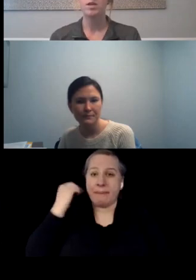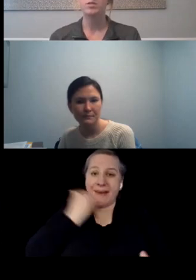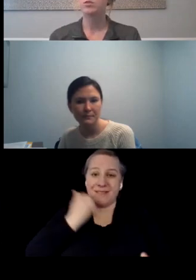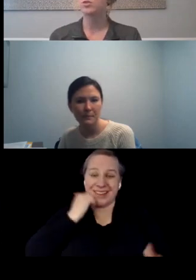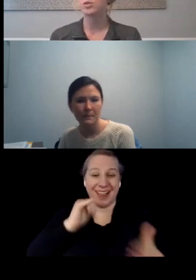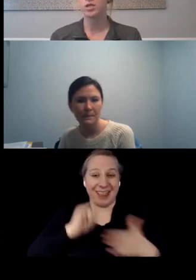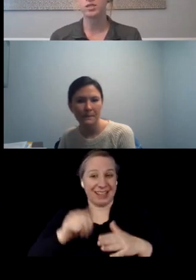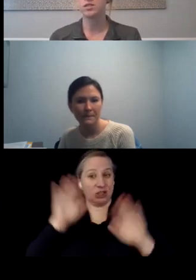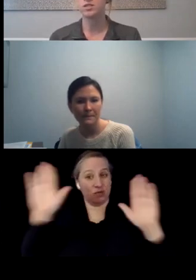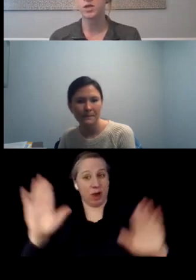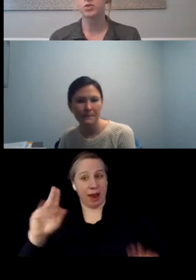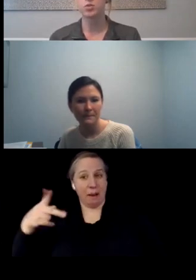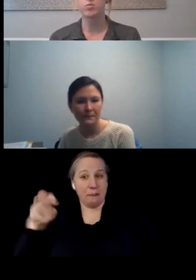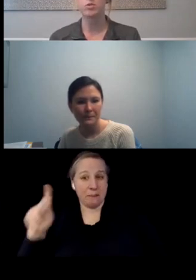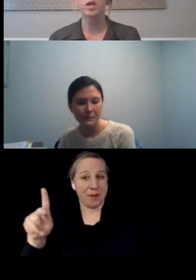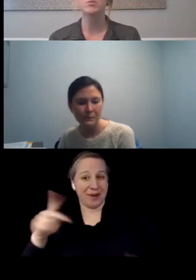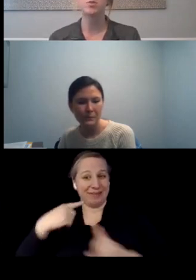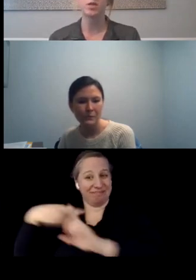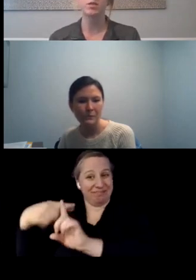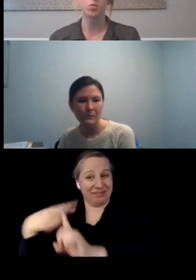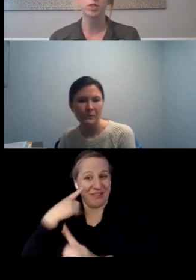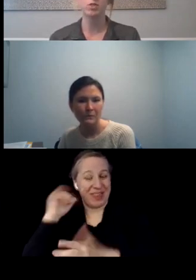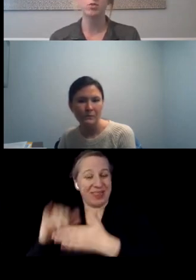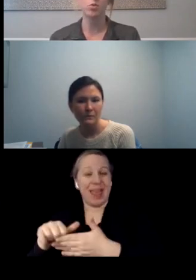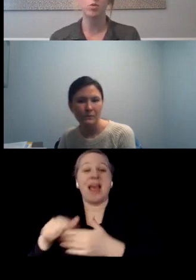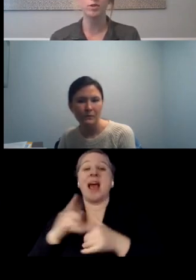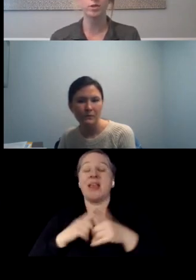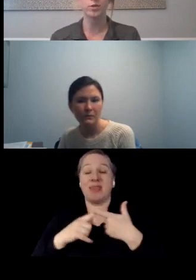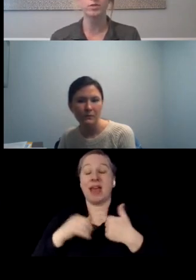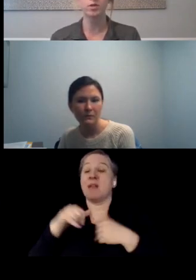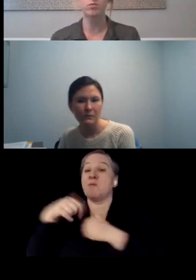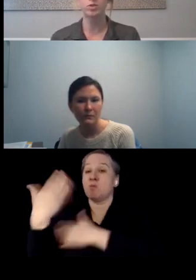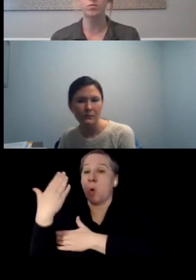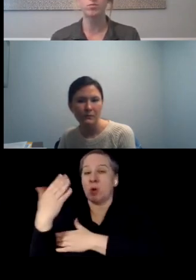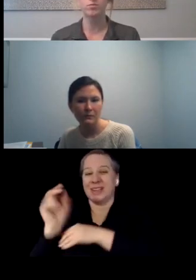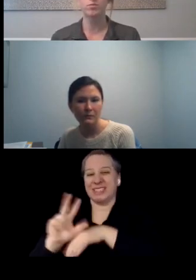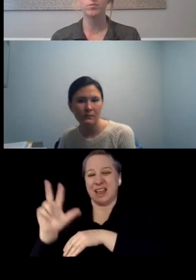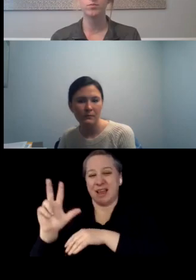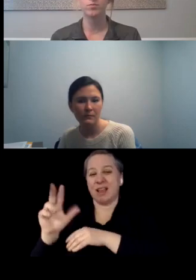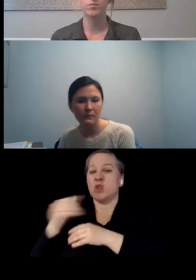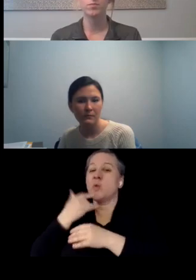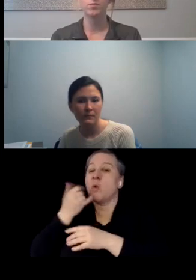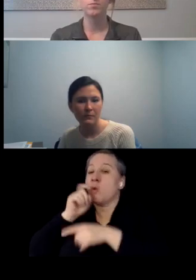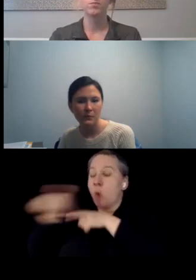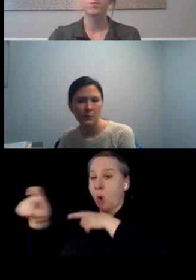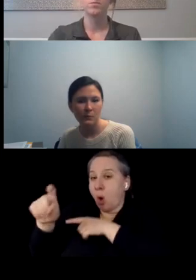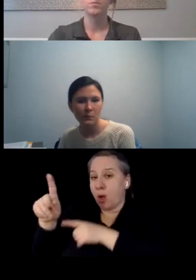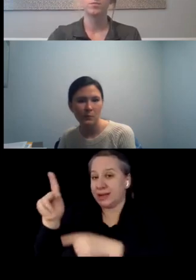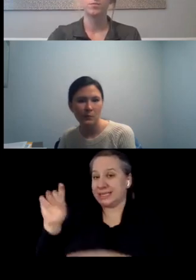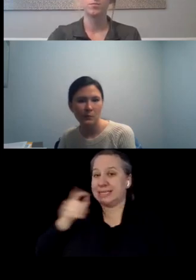well. And then you'll just talk to the dispatcher one more time so that in the morning you know where you're going to go to.